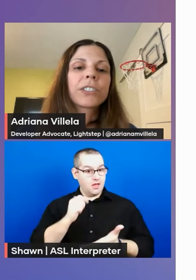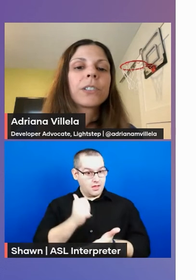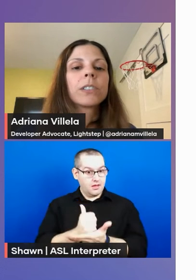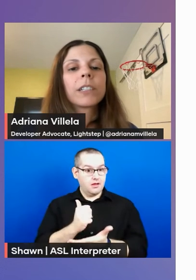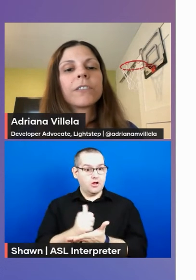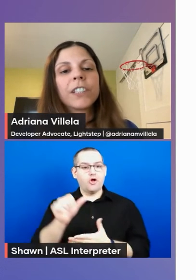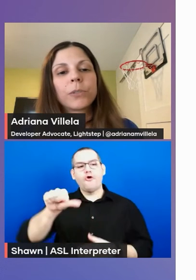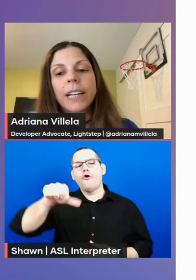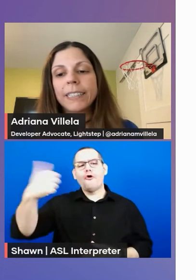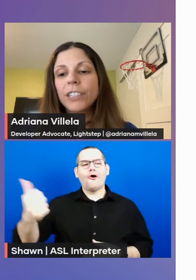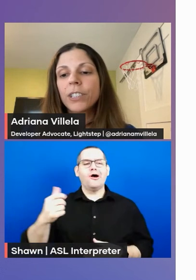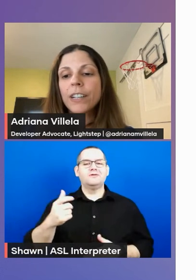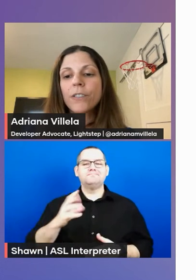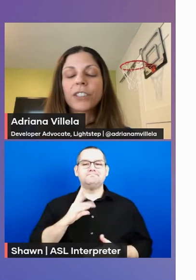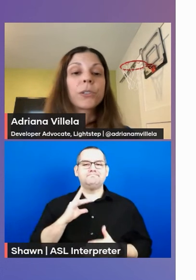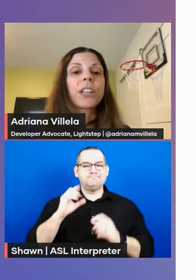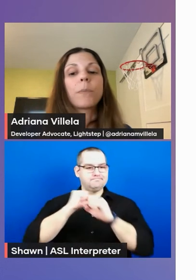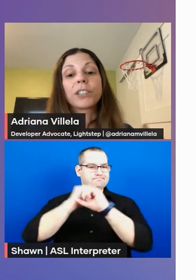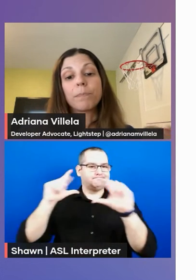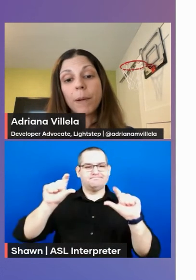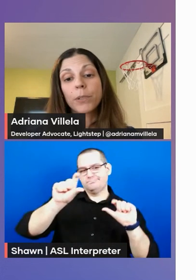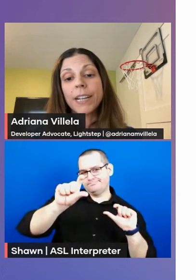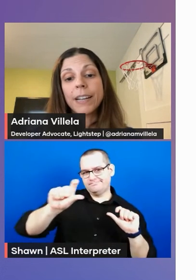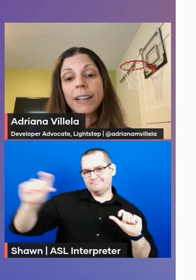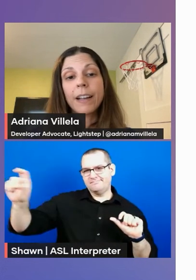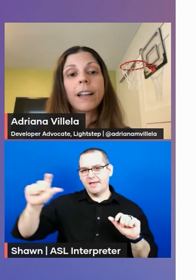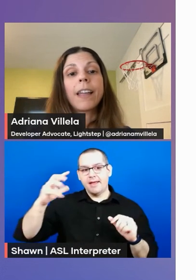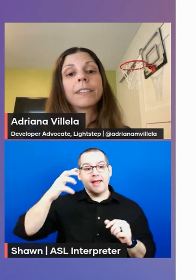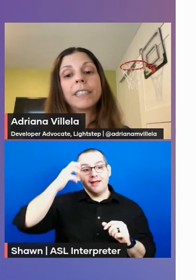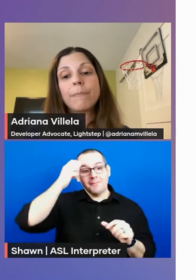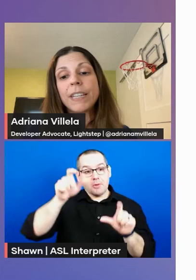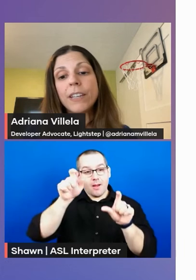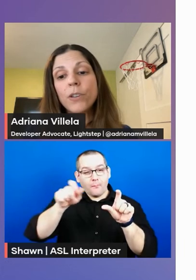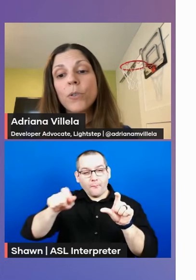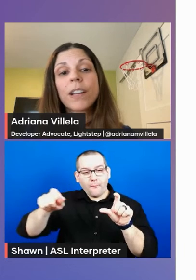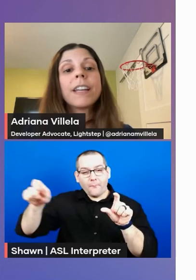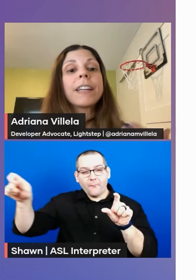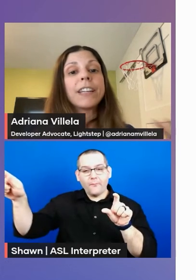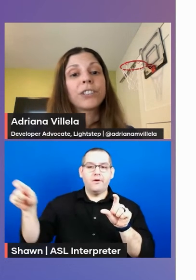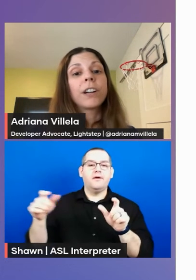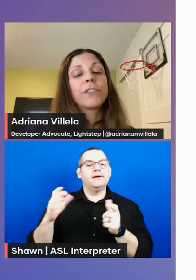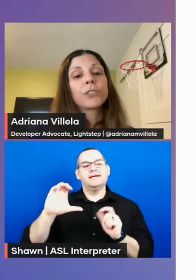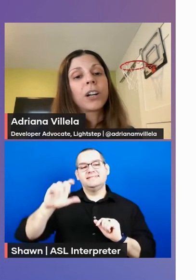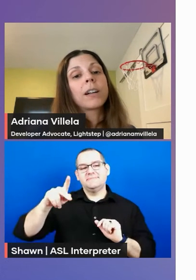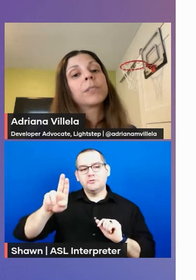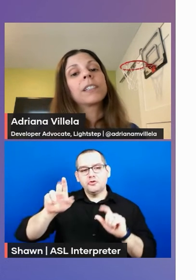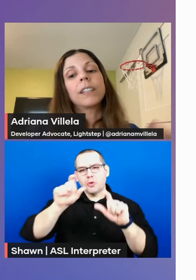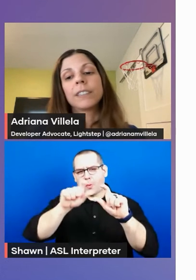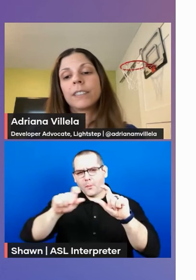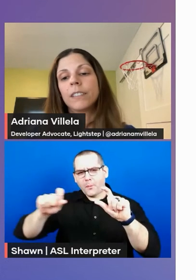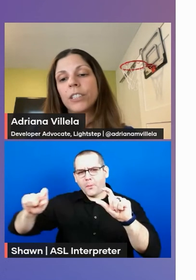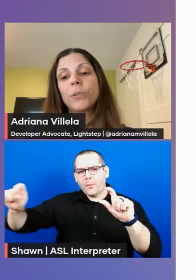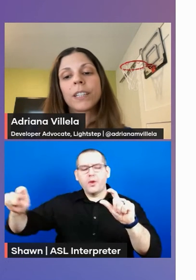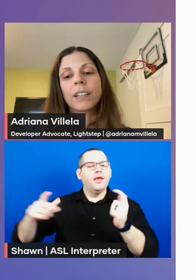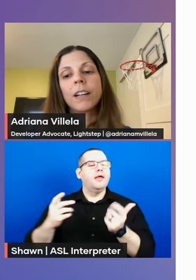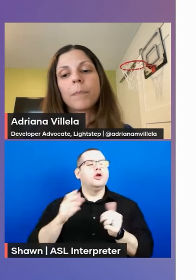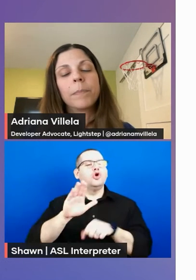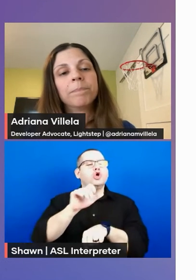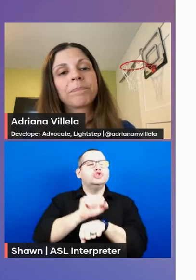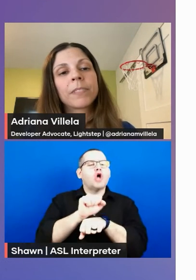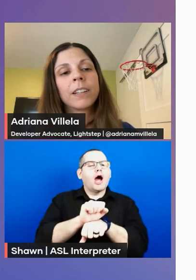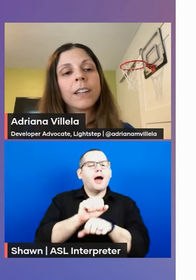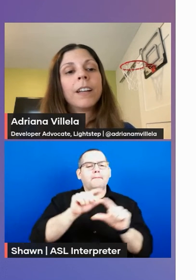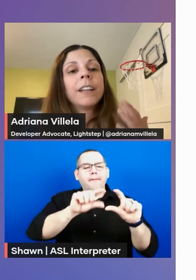an additional little visualization here that shows how much memory and CPU each of your jobs is using